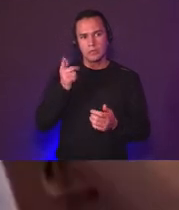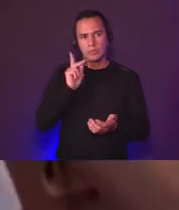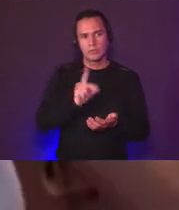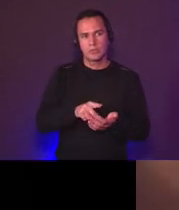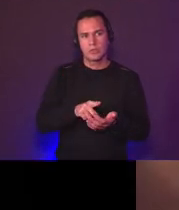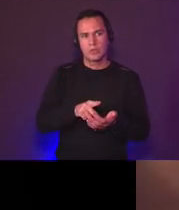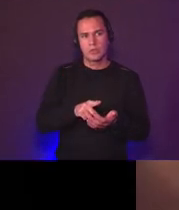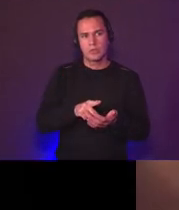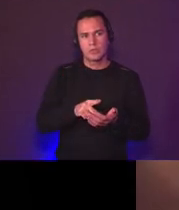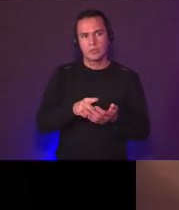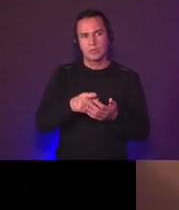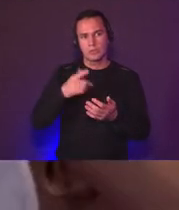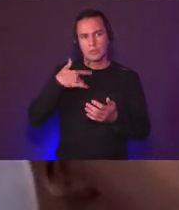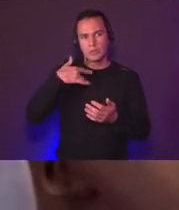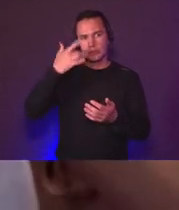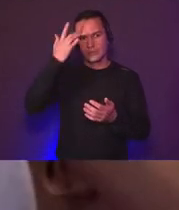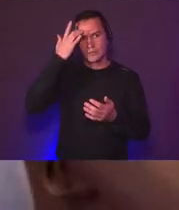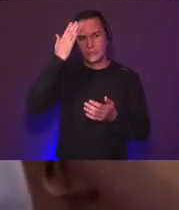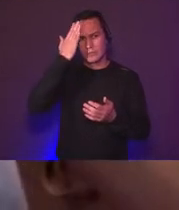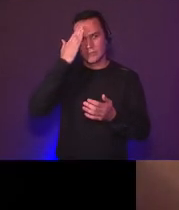understood regression.